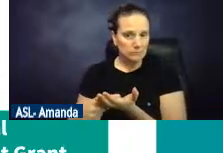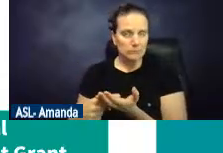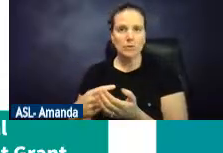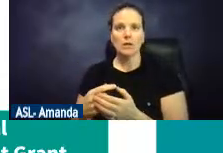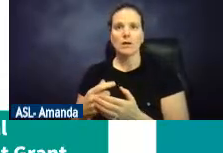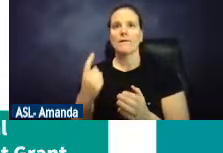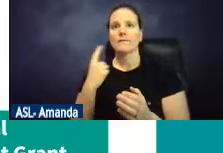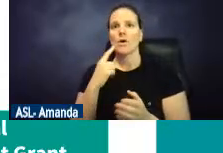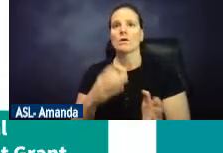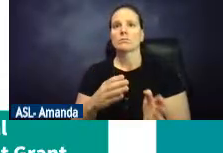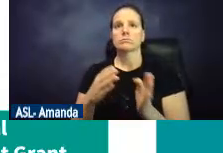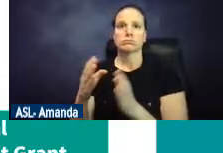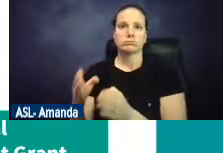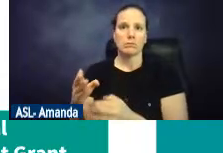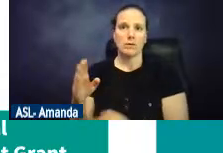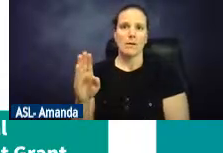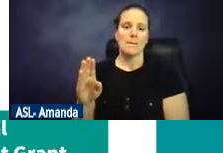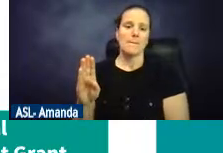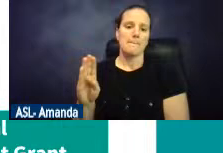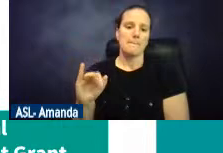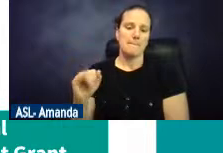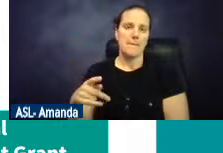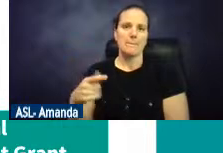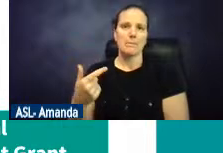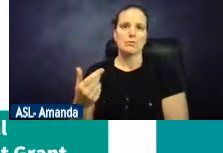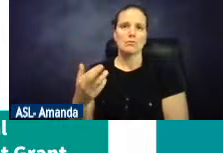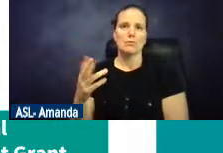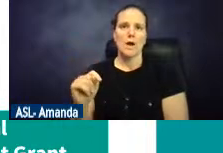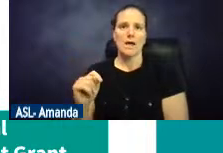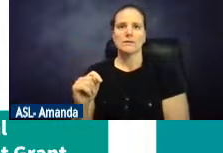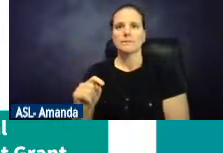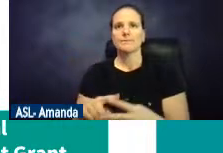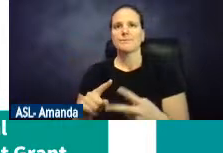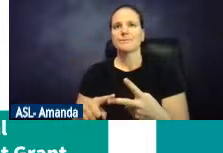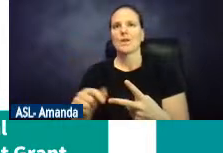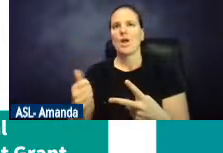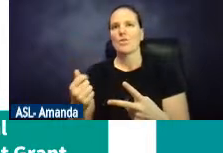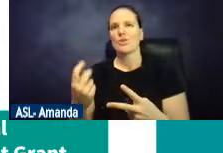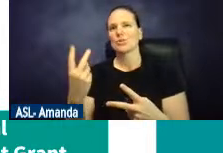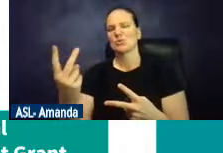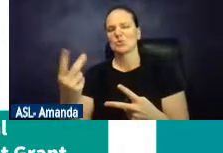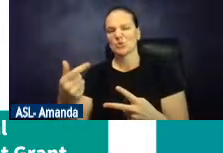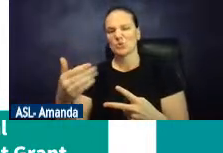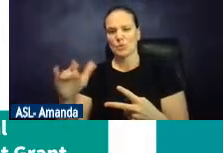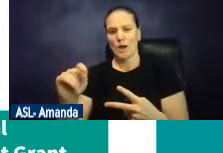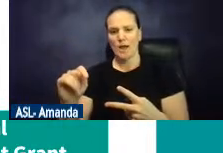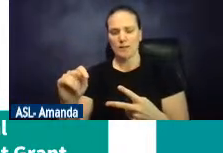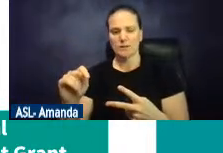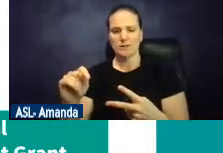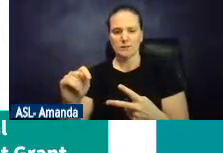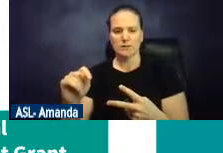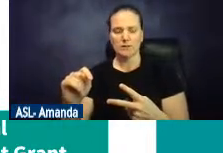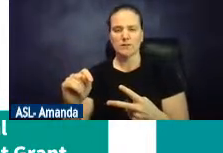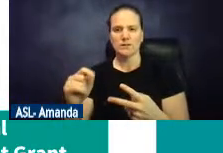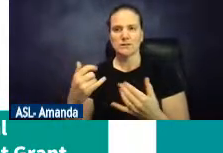grant, and then the other 2 grants that are underway and getting executed and secured.